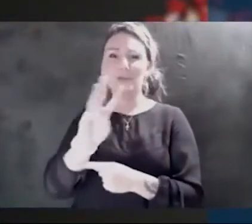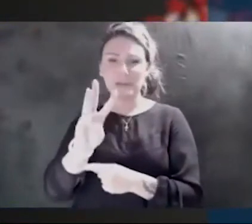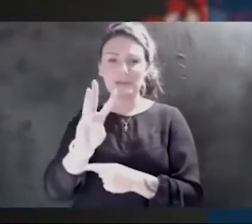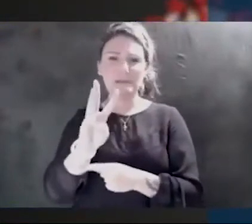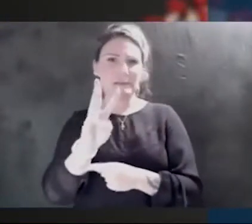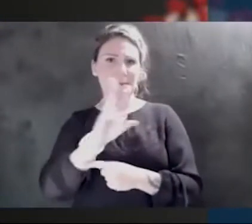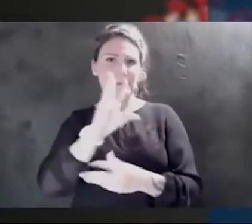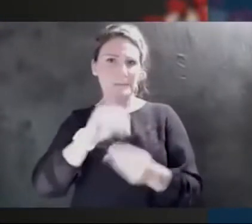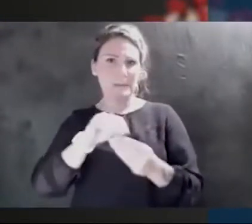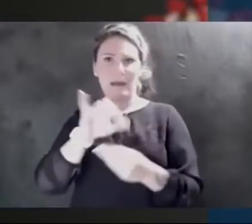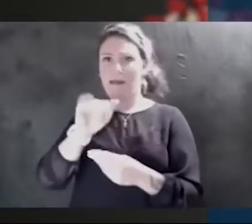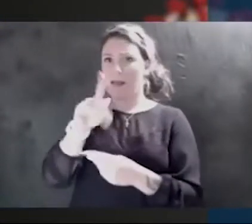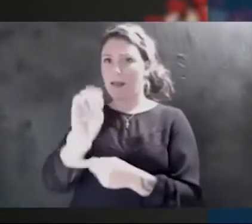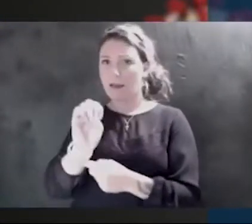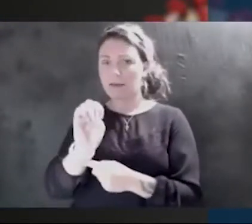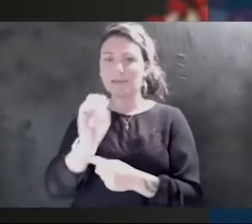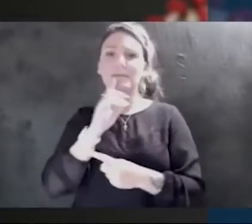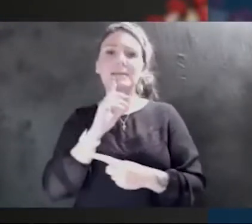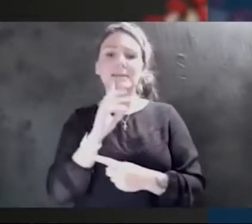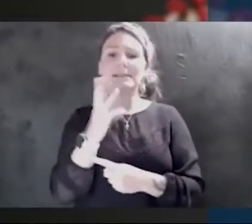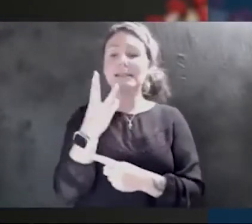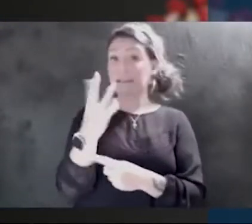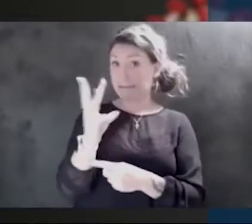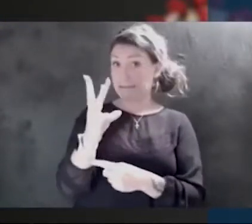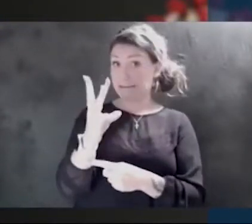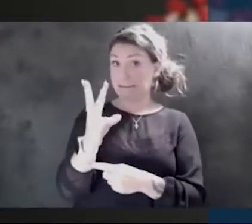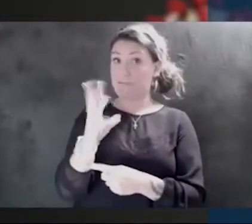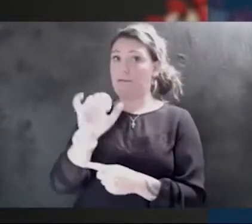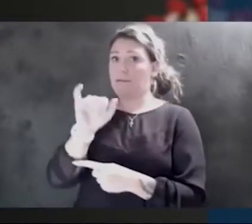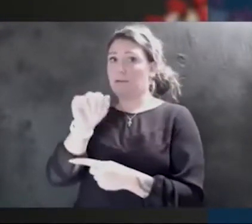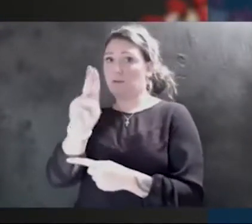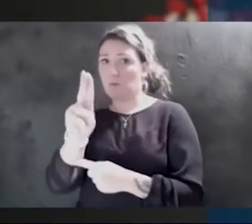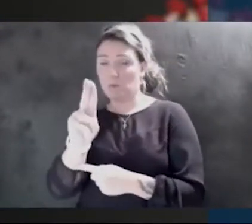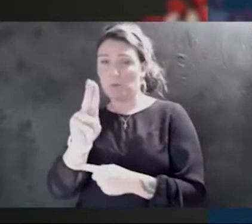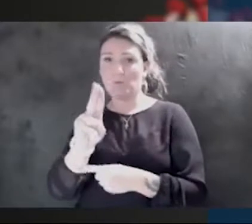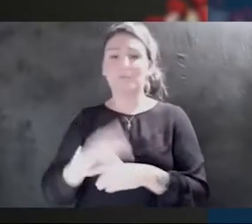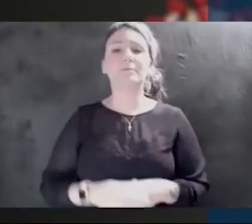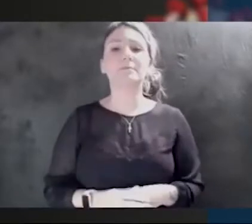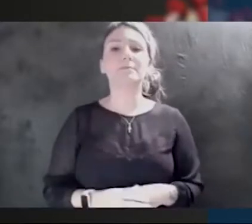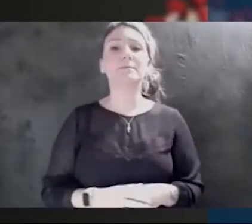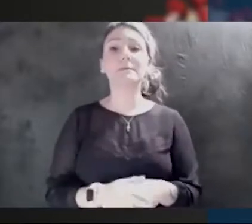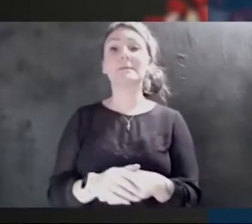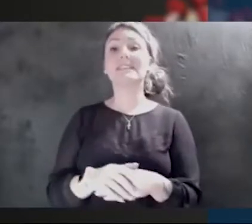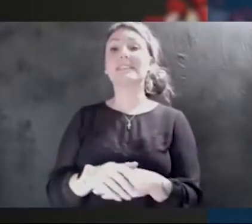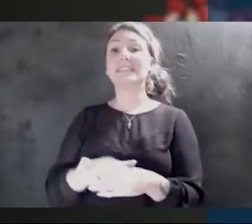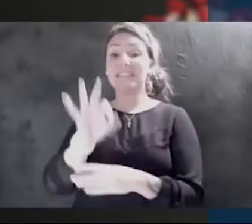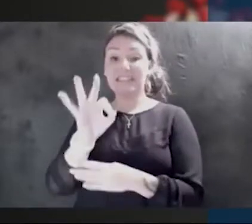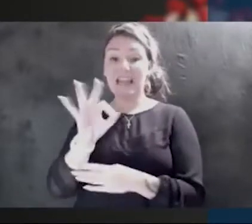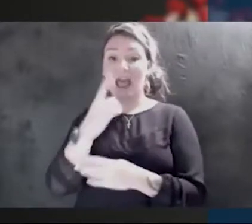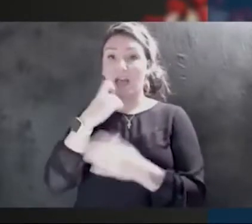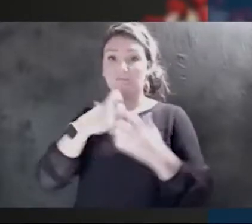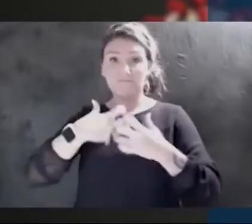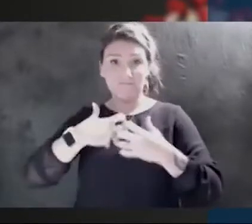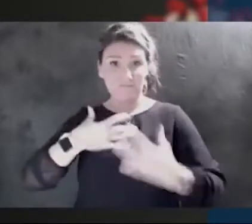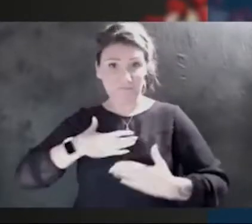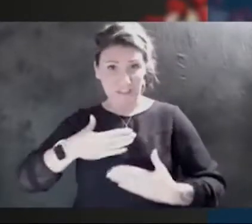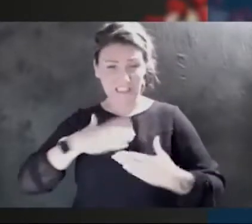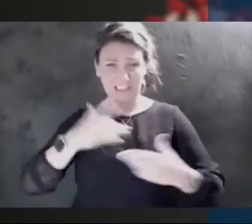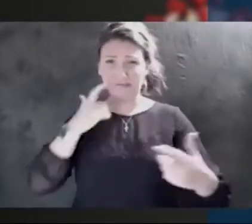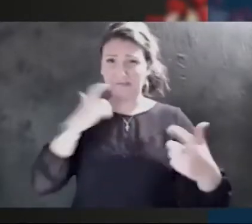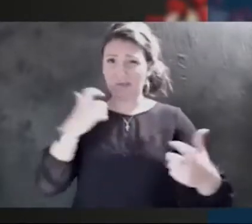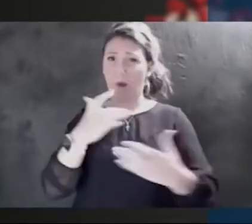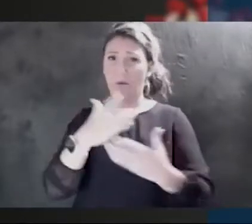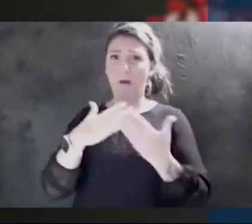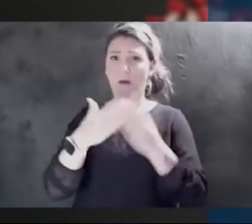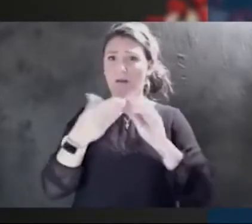patients, 16 in the ICU, 9 ventilators. So we're still having a large proportion on the ventilator.